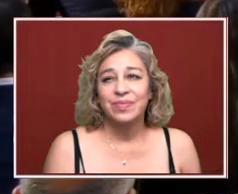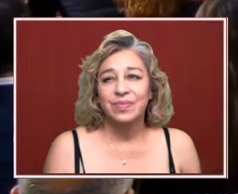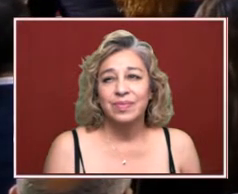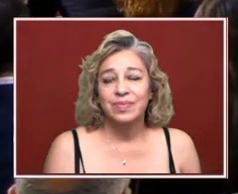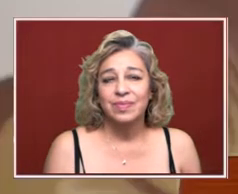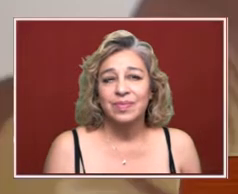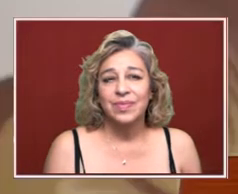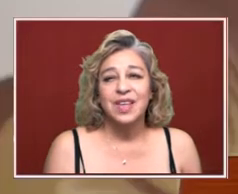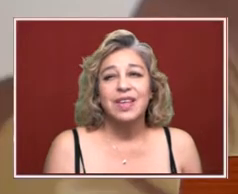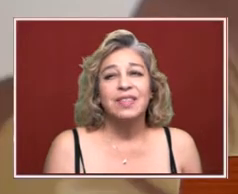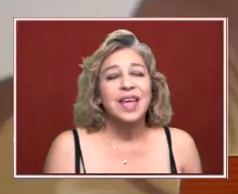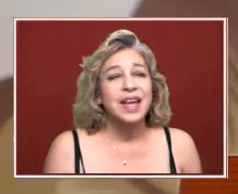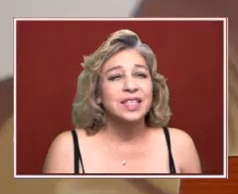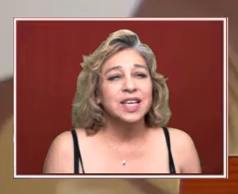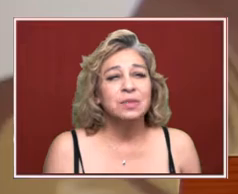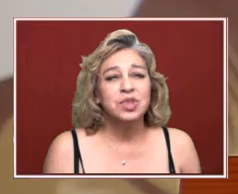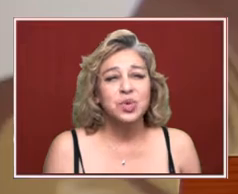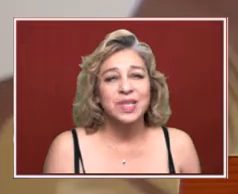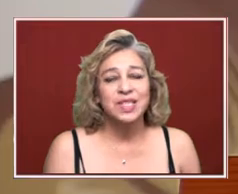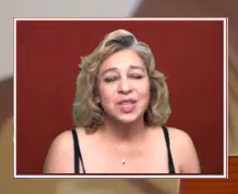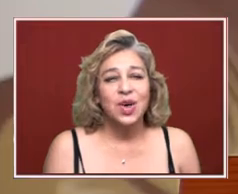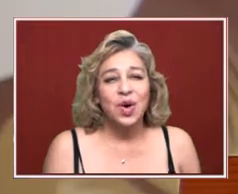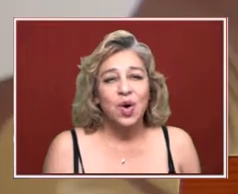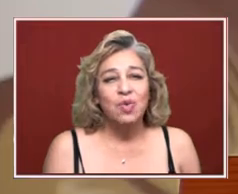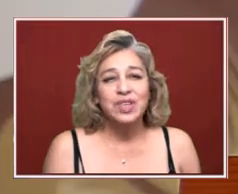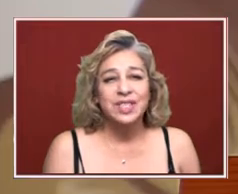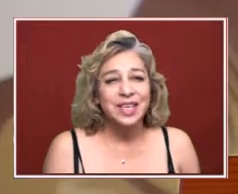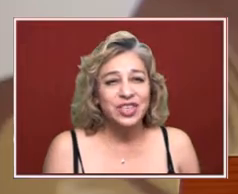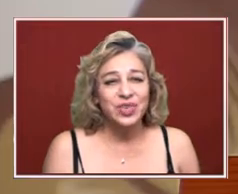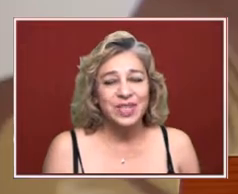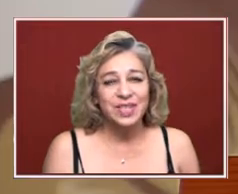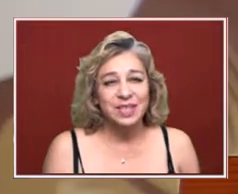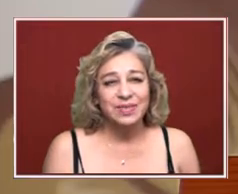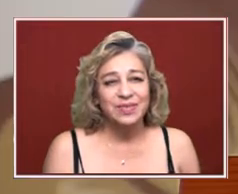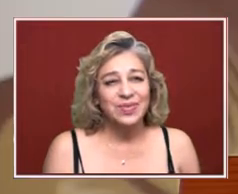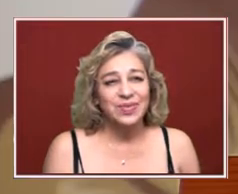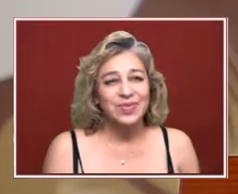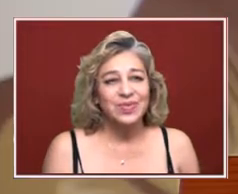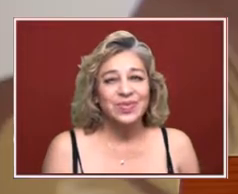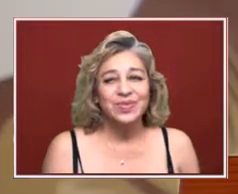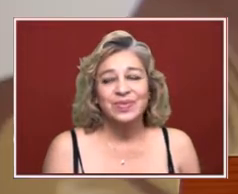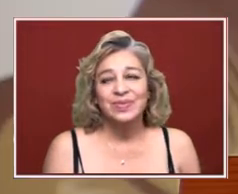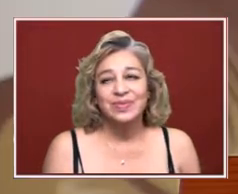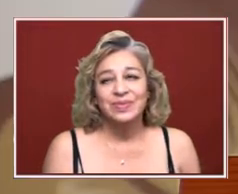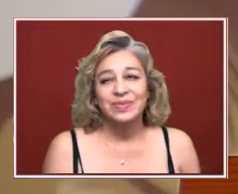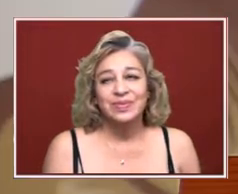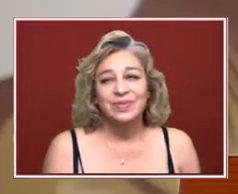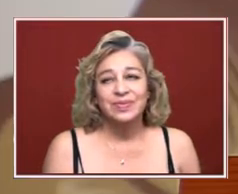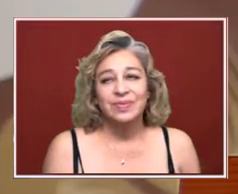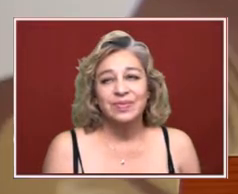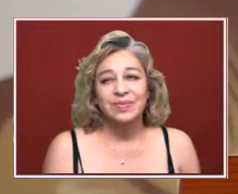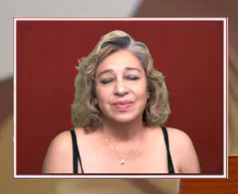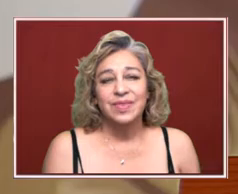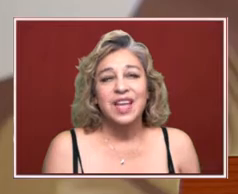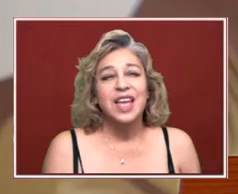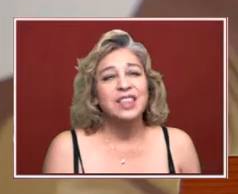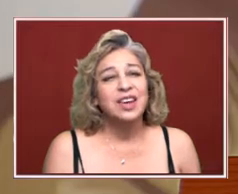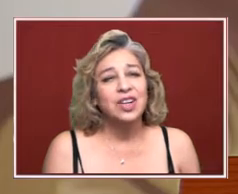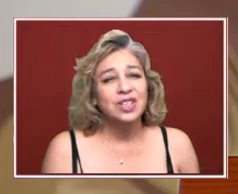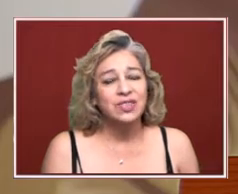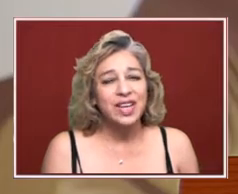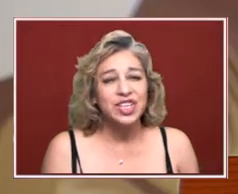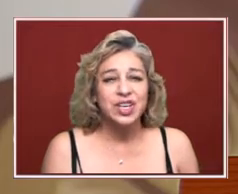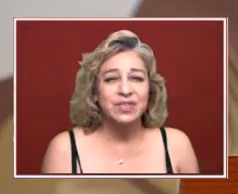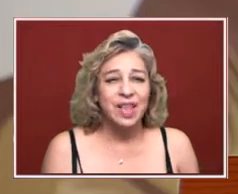lejos, de siglos. That has come to us over centuries. En el cultivo de la tierra. In